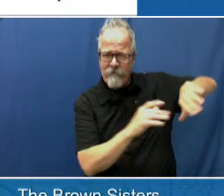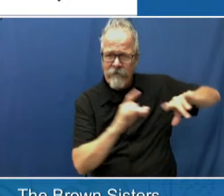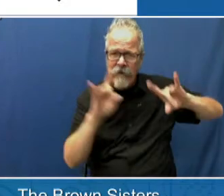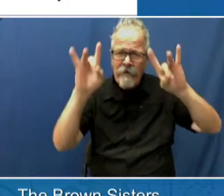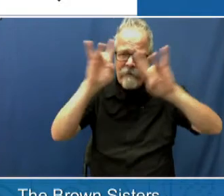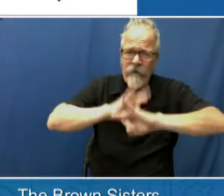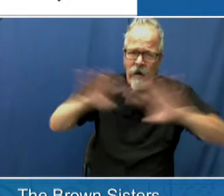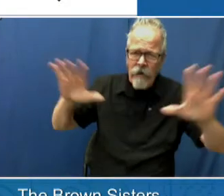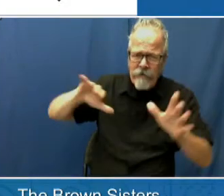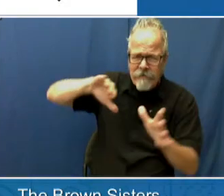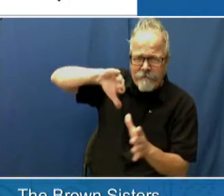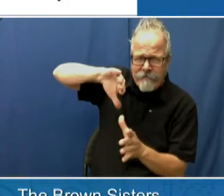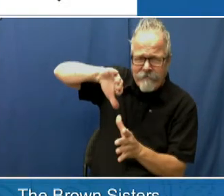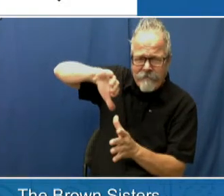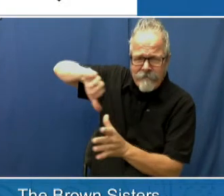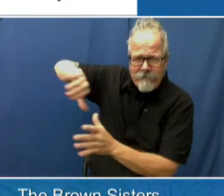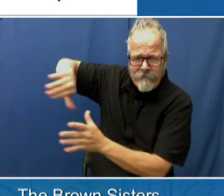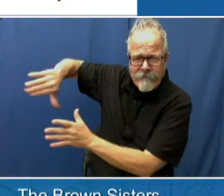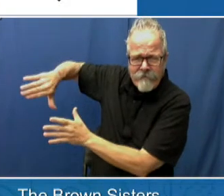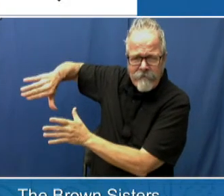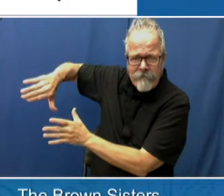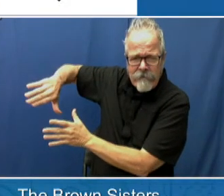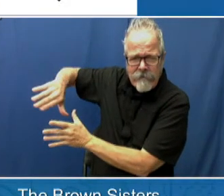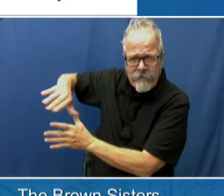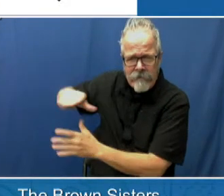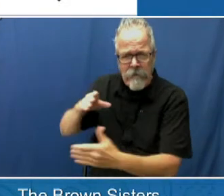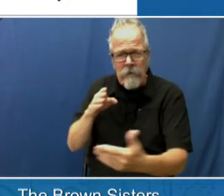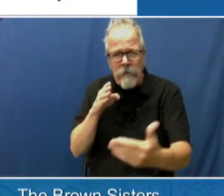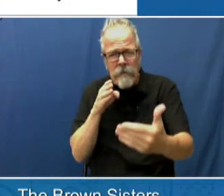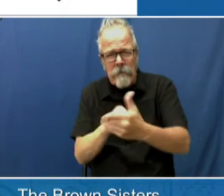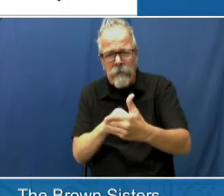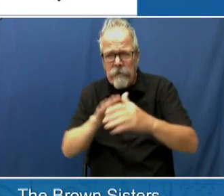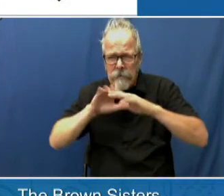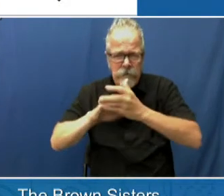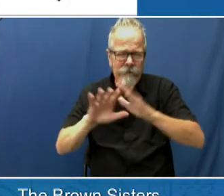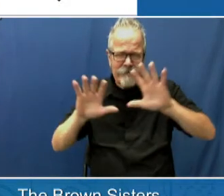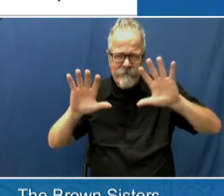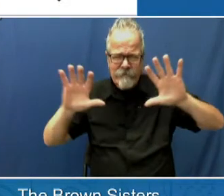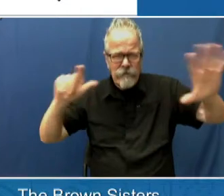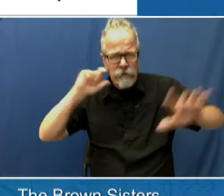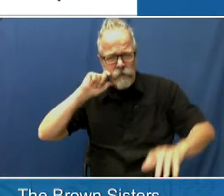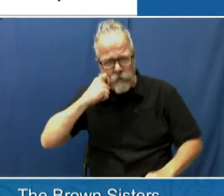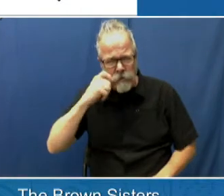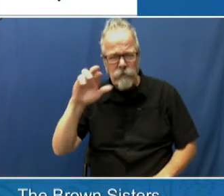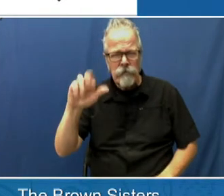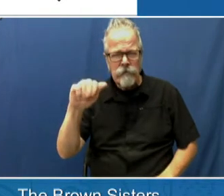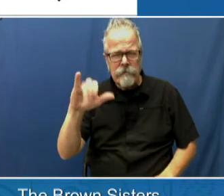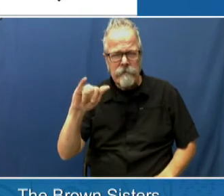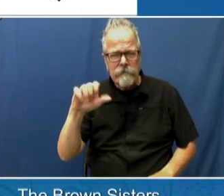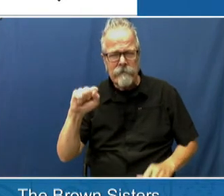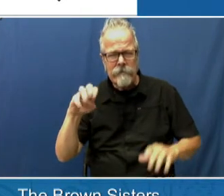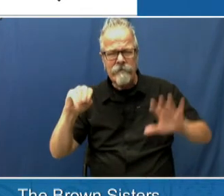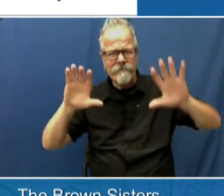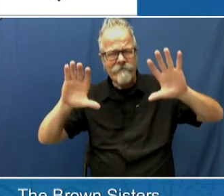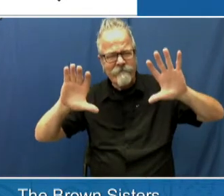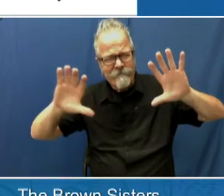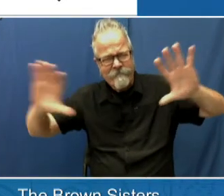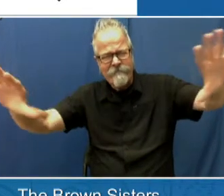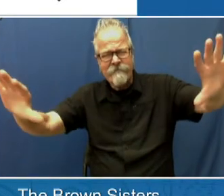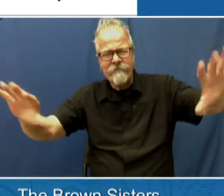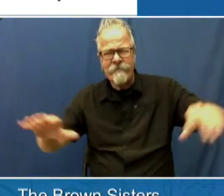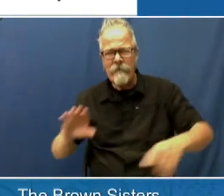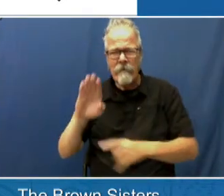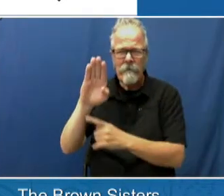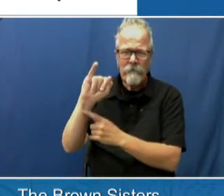city. Bigotry has no place in our city. Racism must be etched out of the